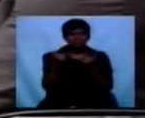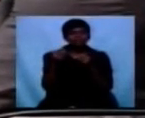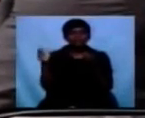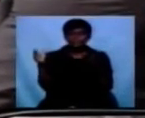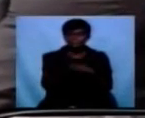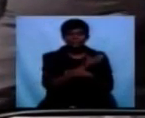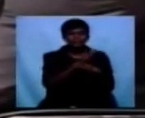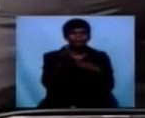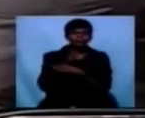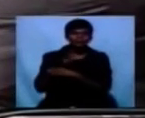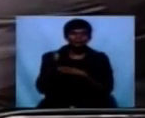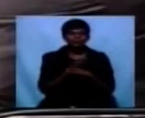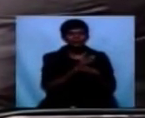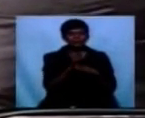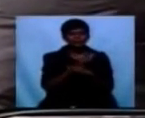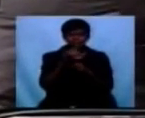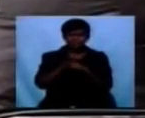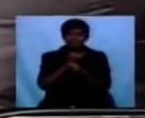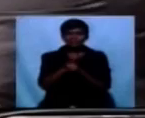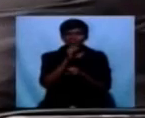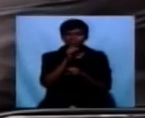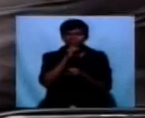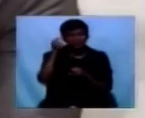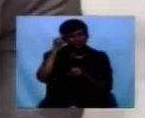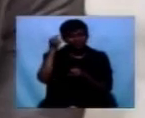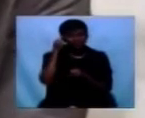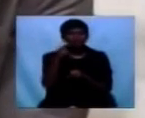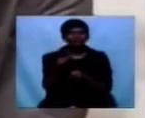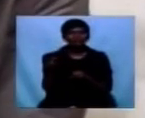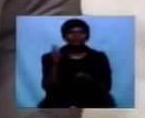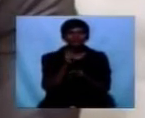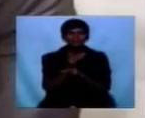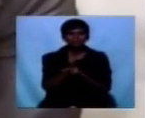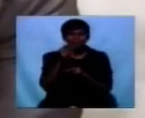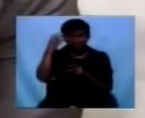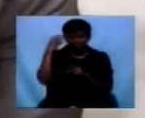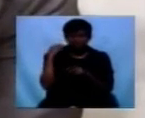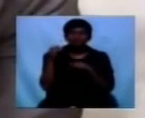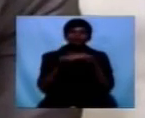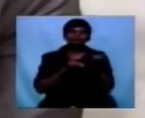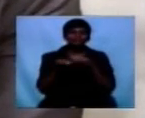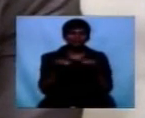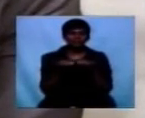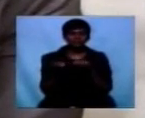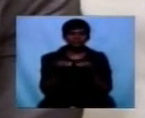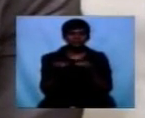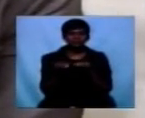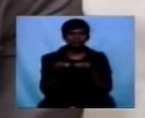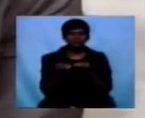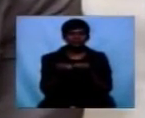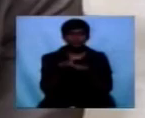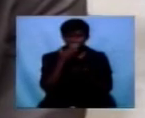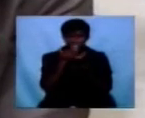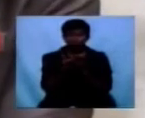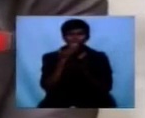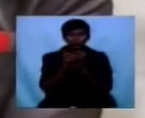busiest in terms of making sure that government properties are maintained, office management is properly put into good